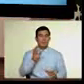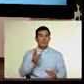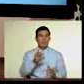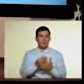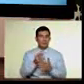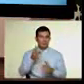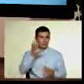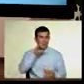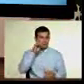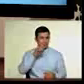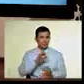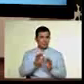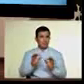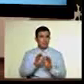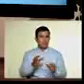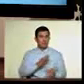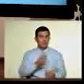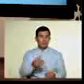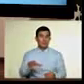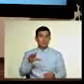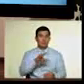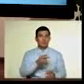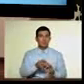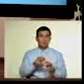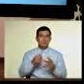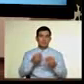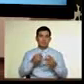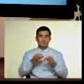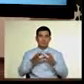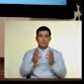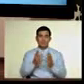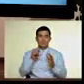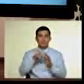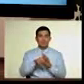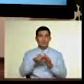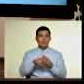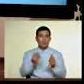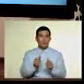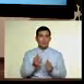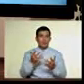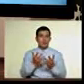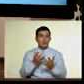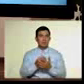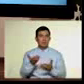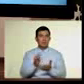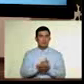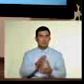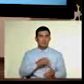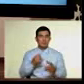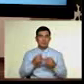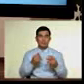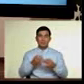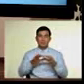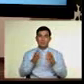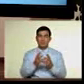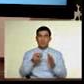bilimlarni egallagan edingiz va siz yer sharining ichki tuzilishi bilan tanishdingiz. Xo'sh, yer sharining